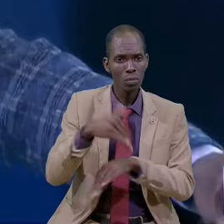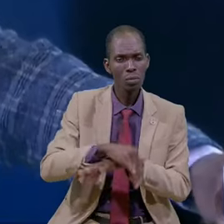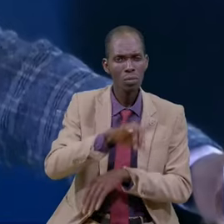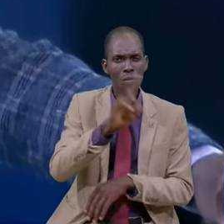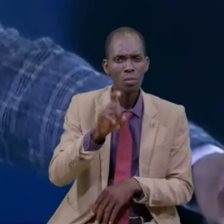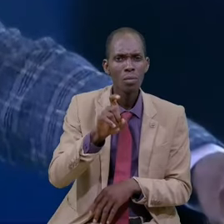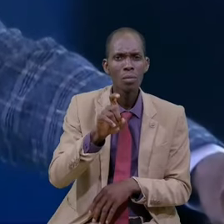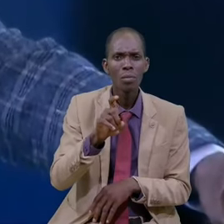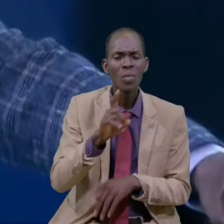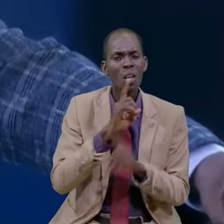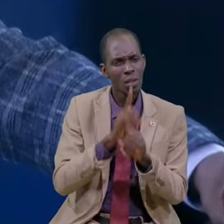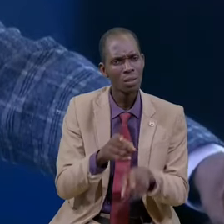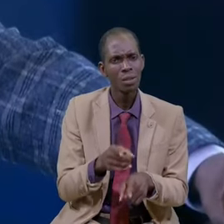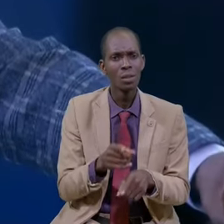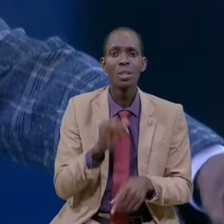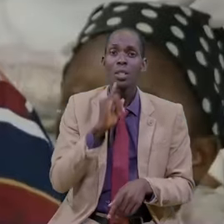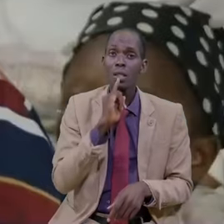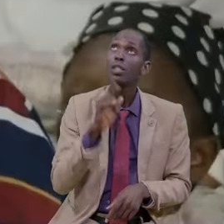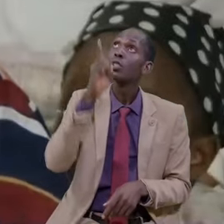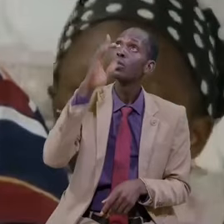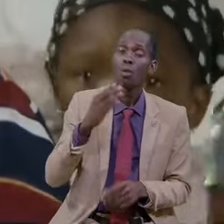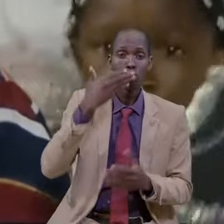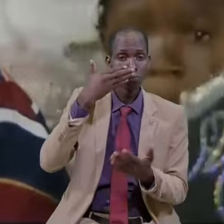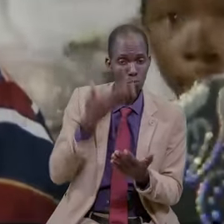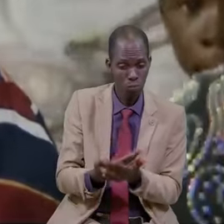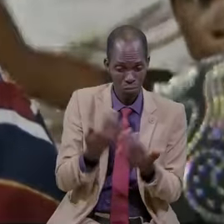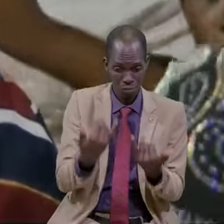tonight is God good tonight